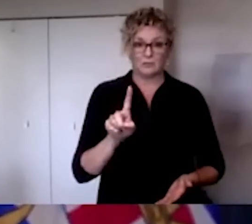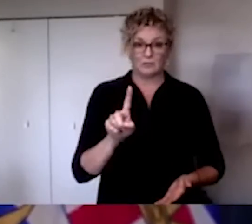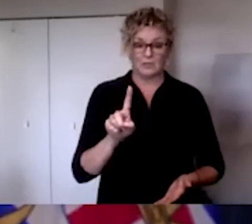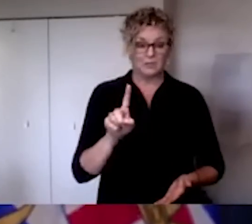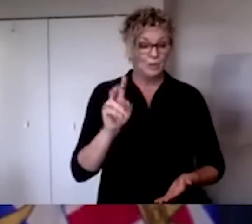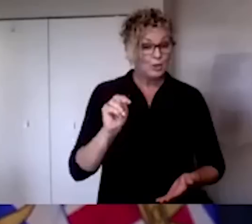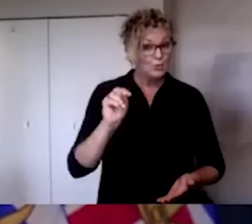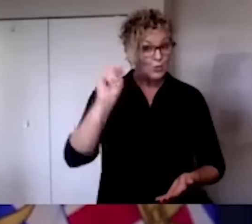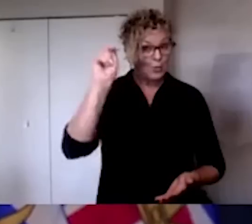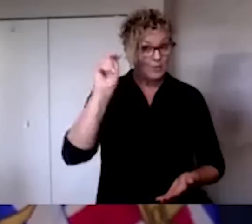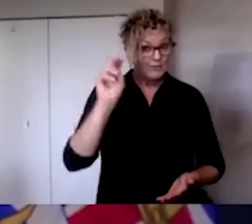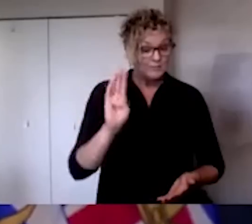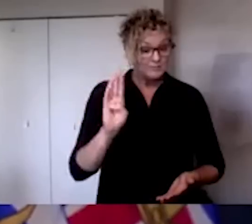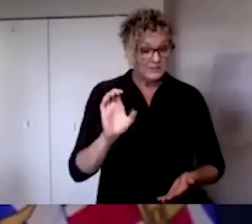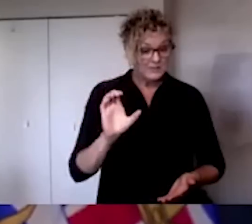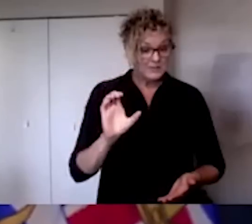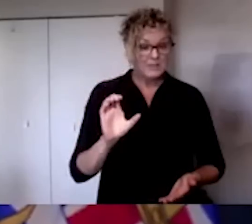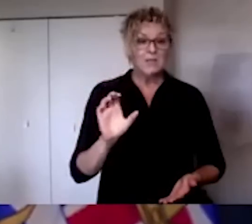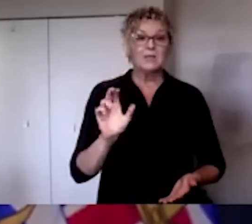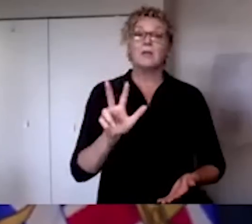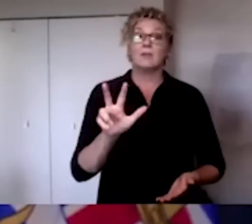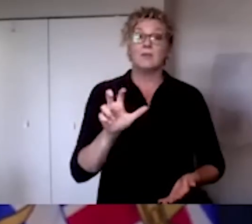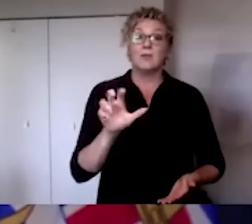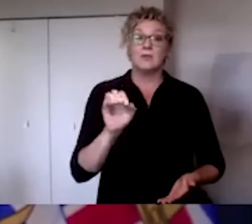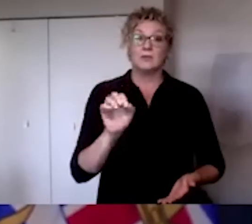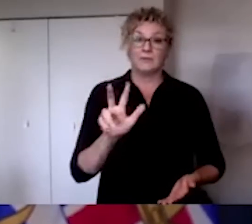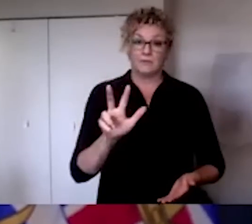3,226 people in the Vancouver Coastal Health Region,